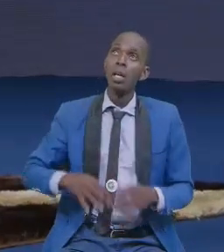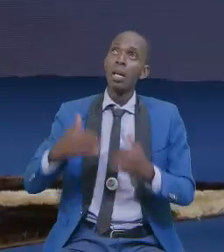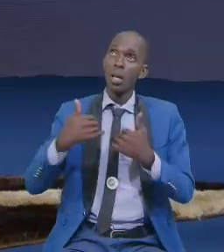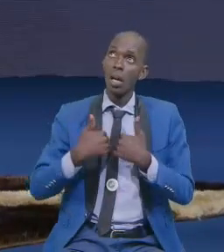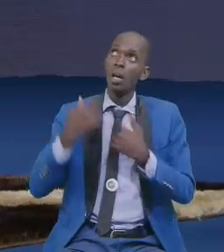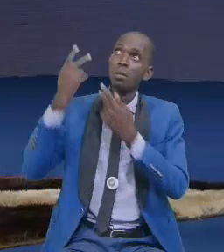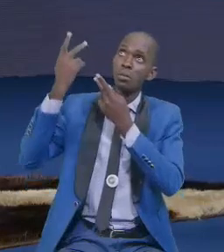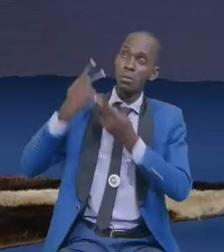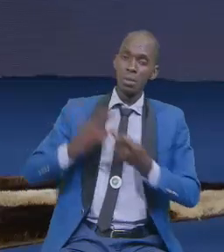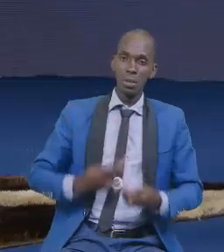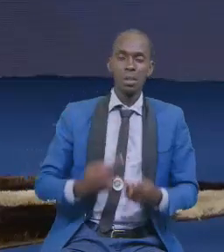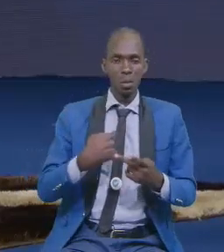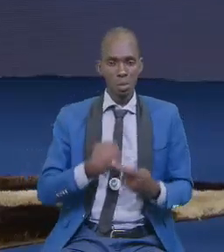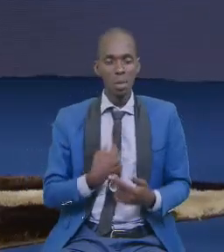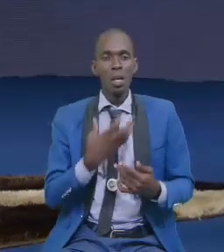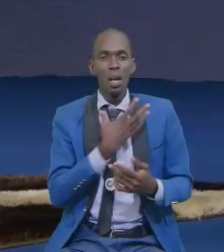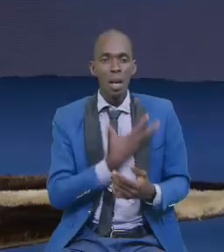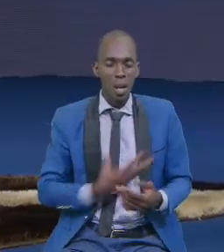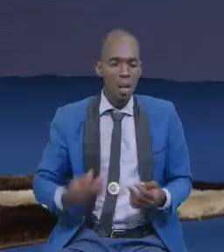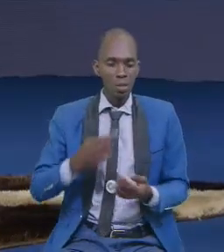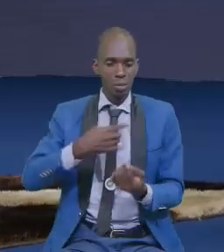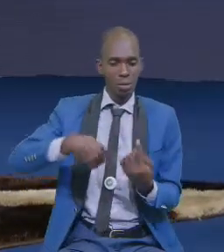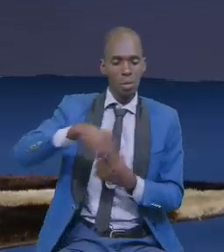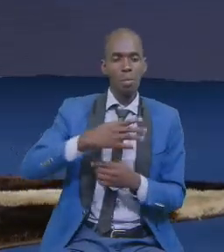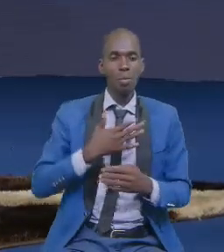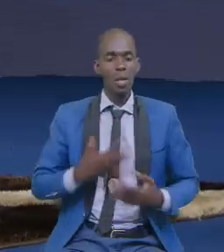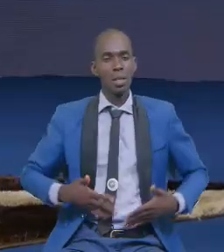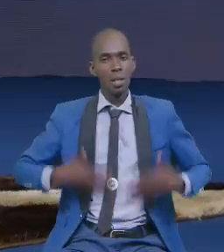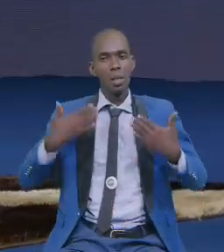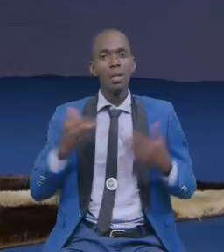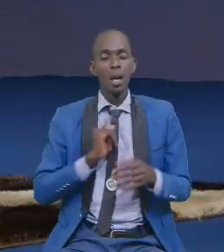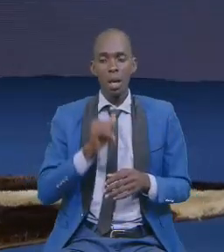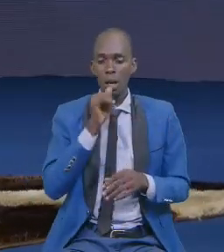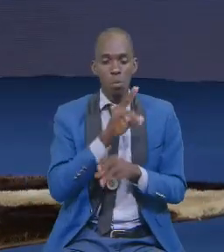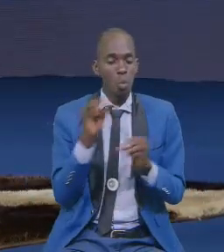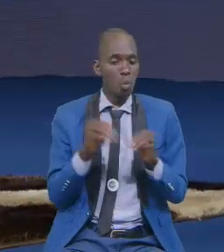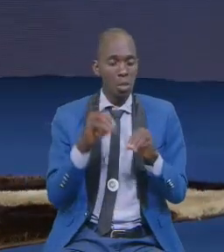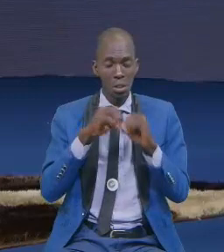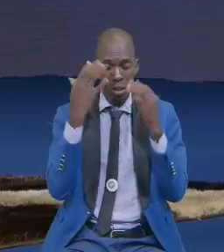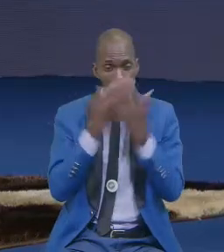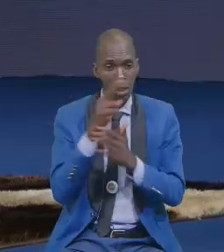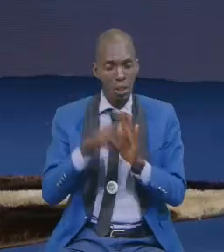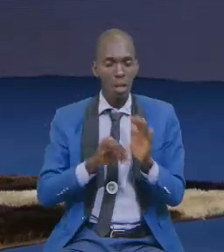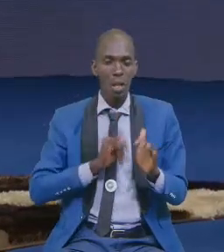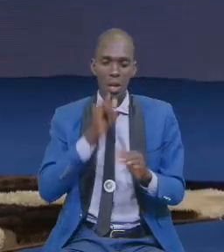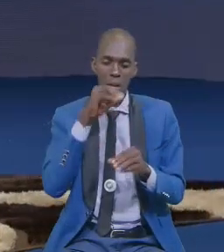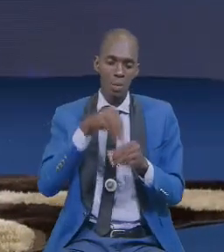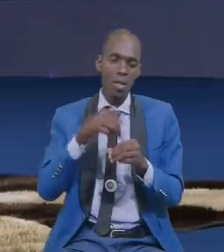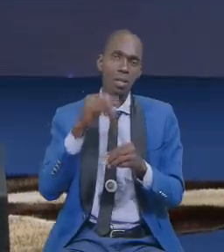me, turned my life around. I am no more in darkness, I am in the light.